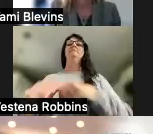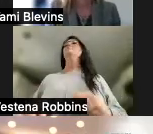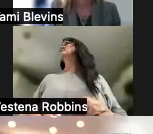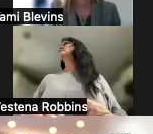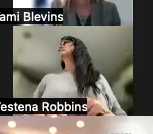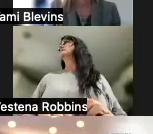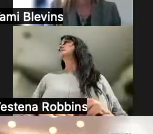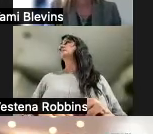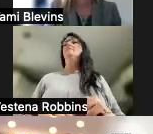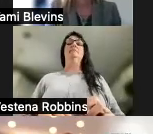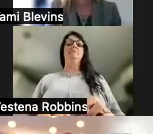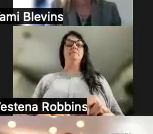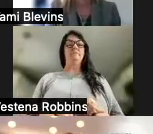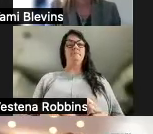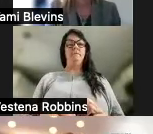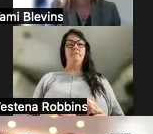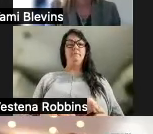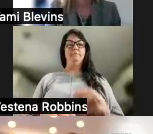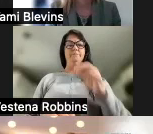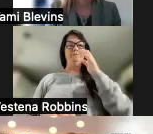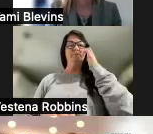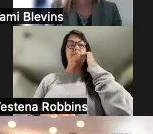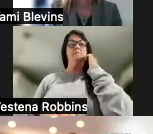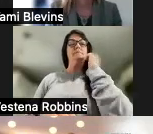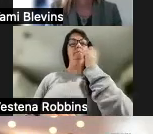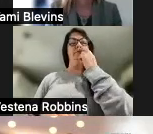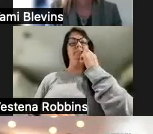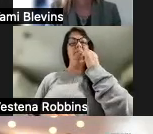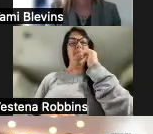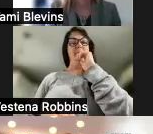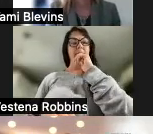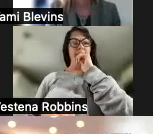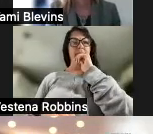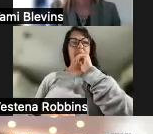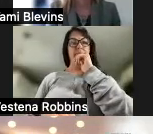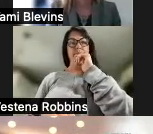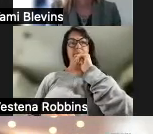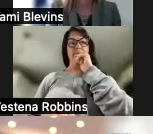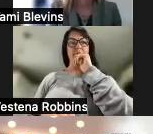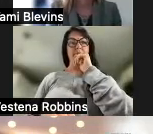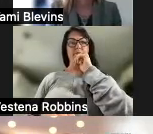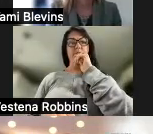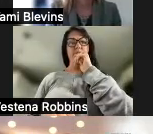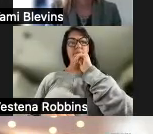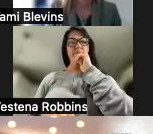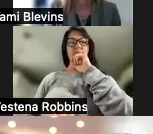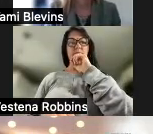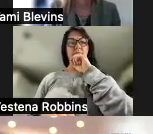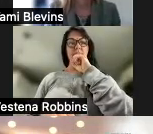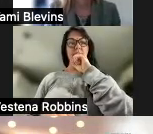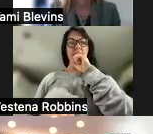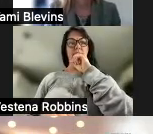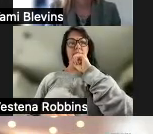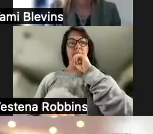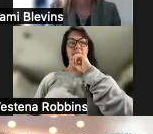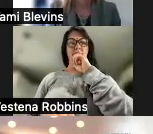CCBHCs require quality control through evidence-based practices. There's been a community needs assessment through part